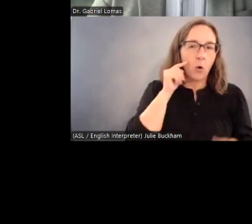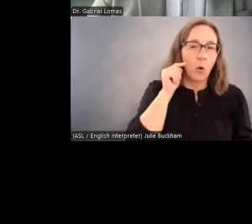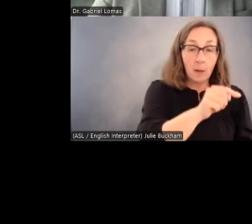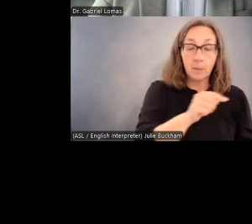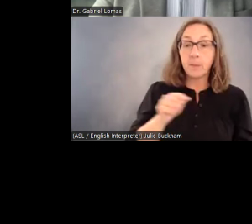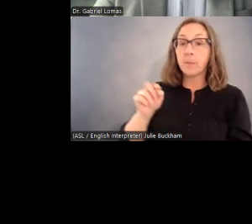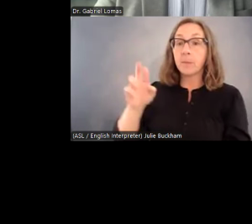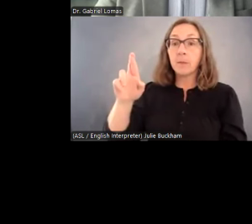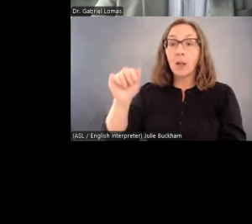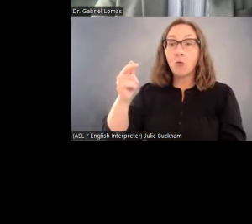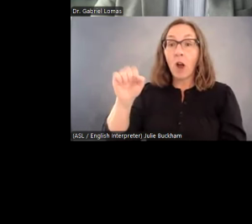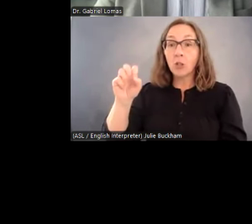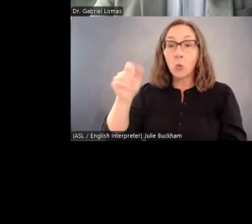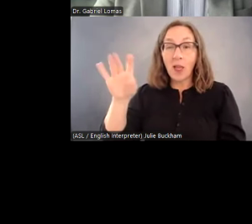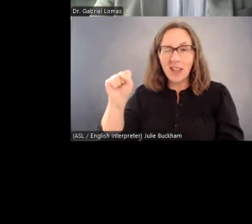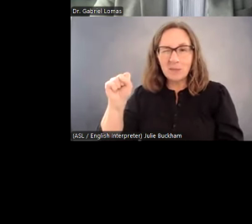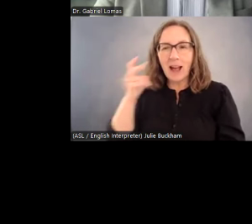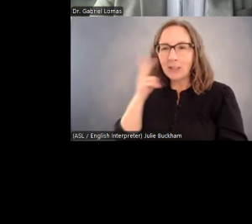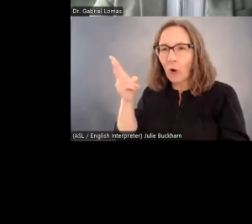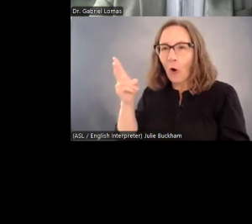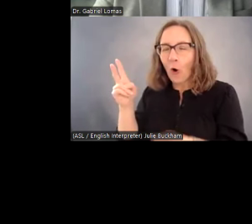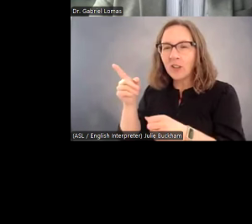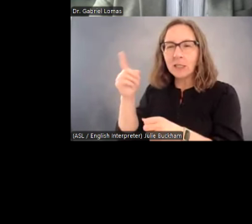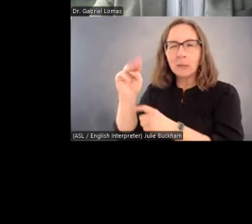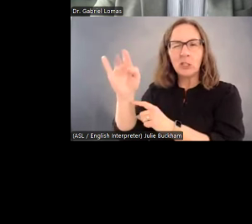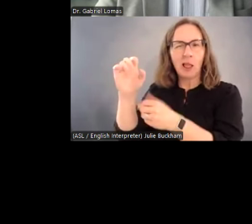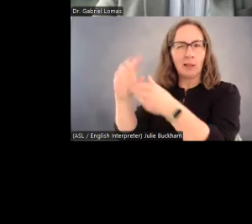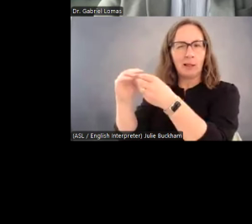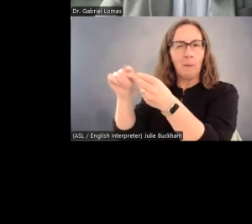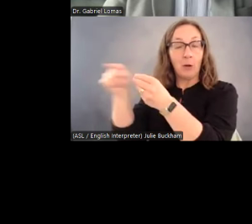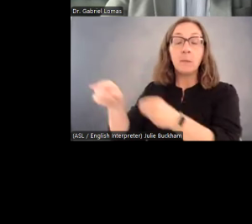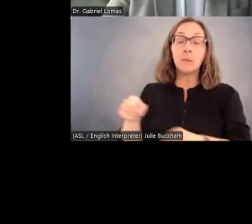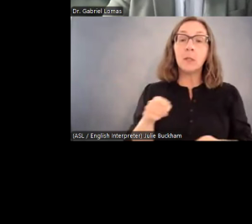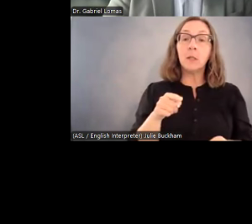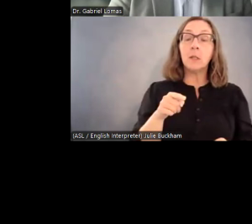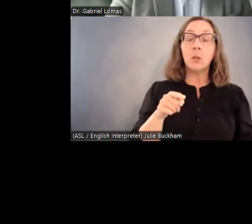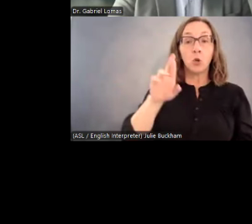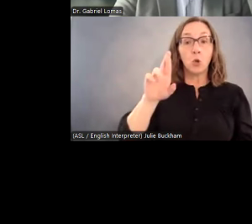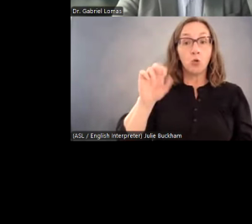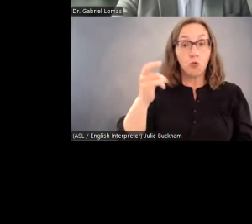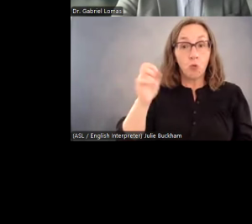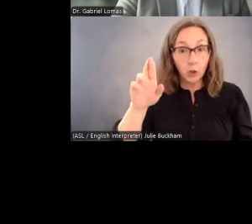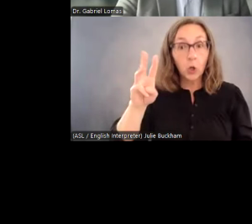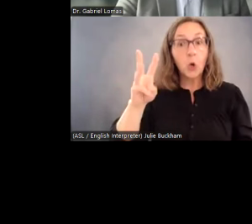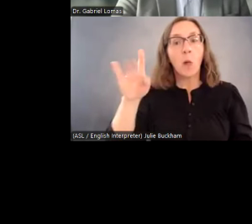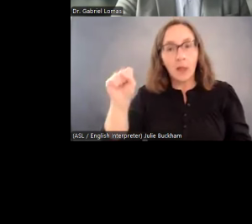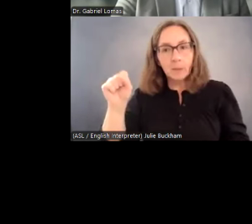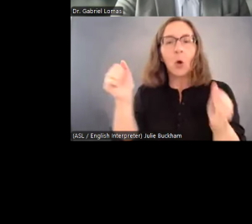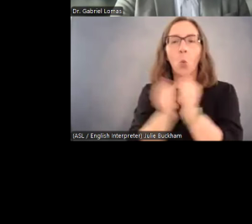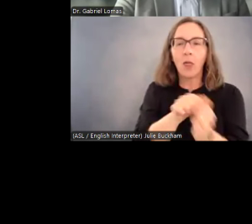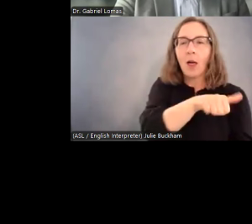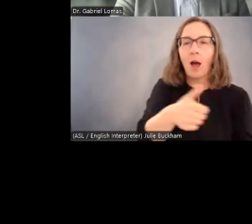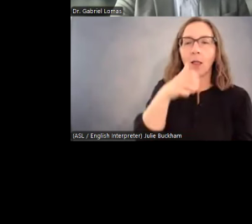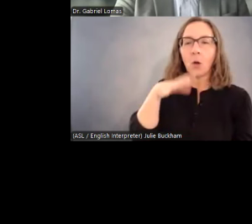in the chat that Michelle had alluded to, developed a communication assessment system with Charlene Crump that